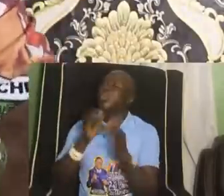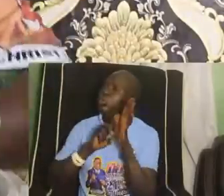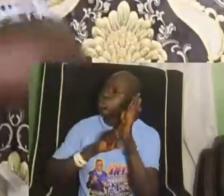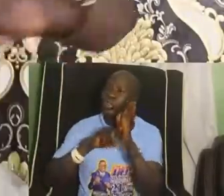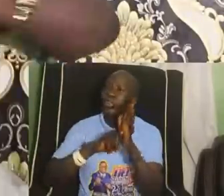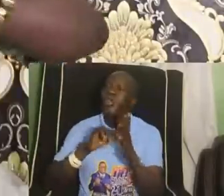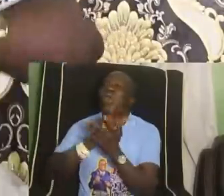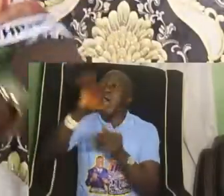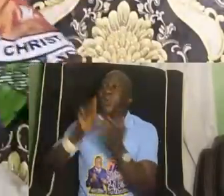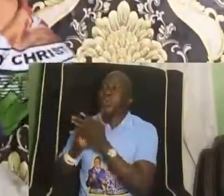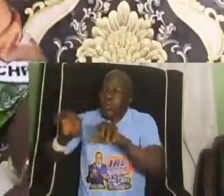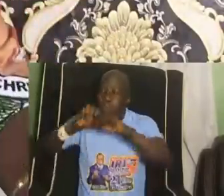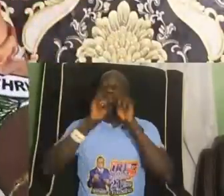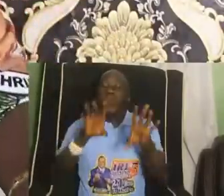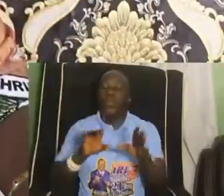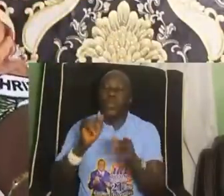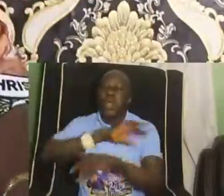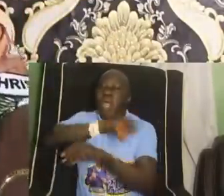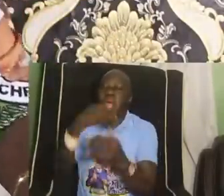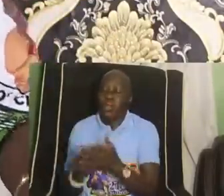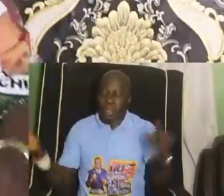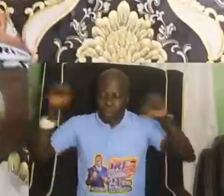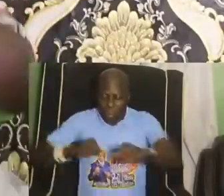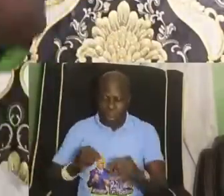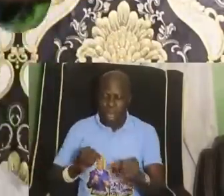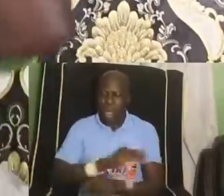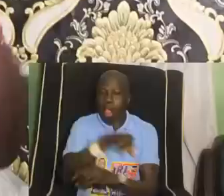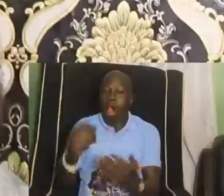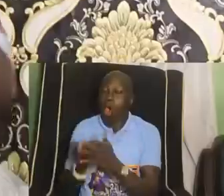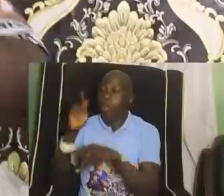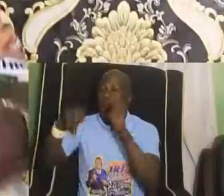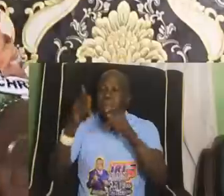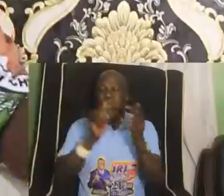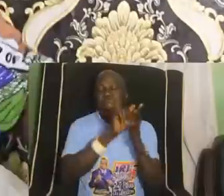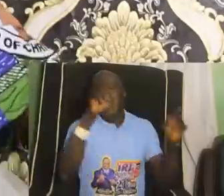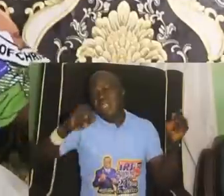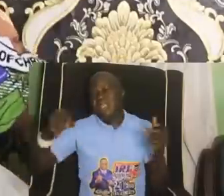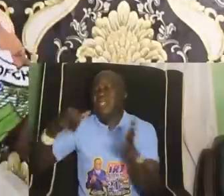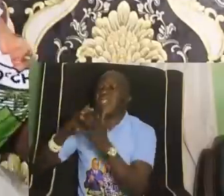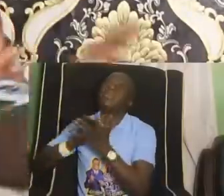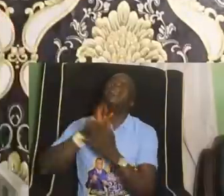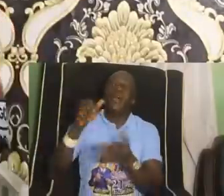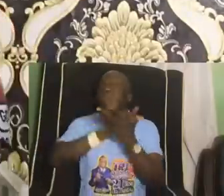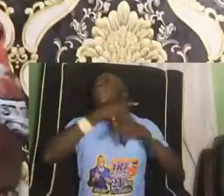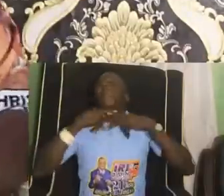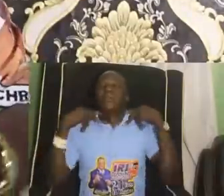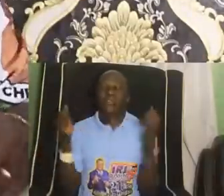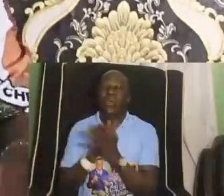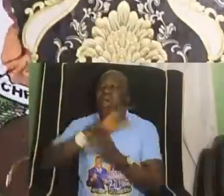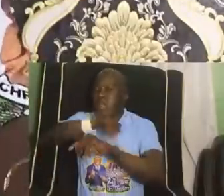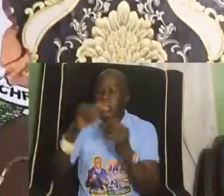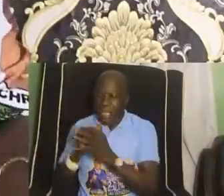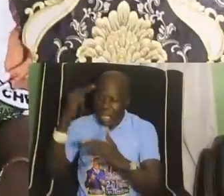We want to show signs. We want to pour it out. Empower. We want to empower people. The people that need it. The oracle of